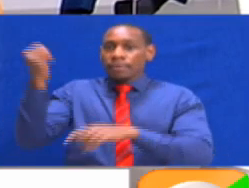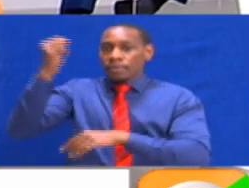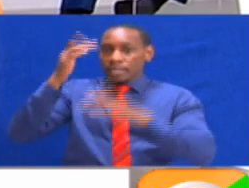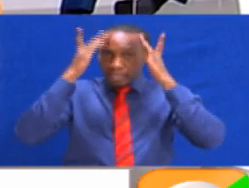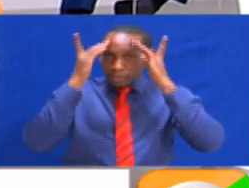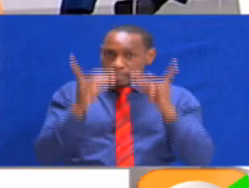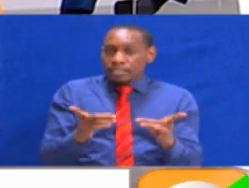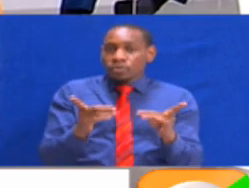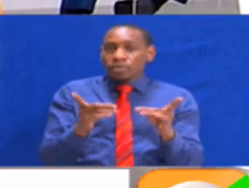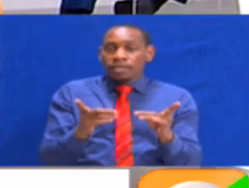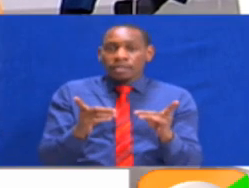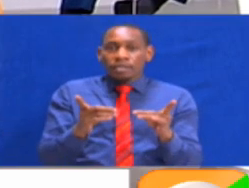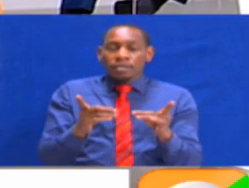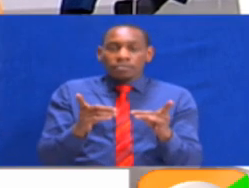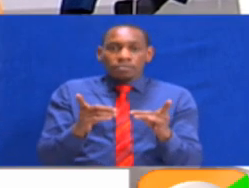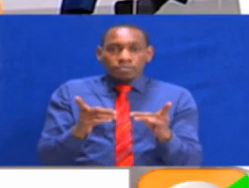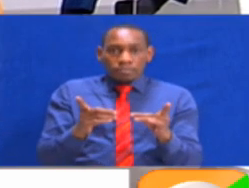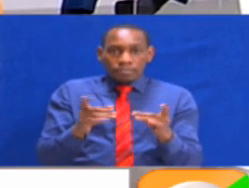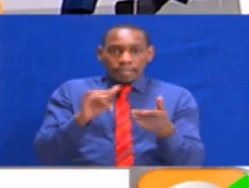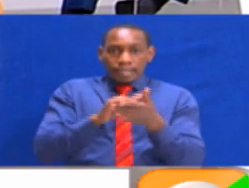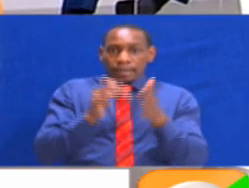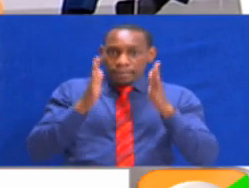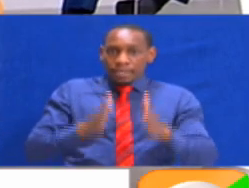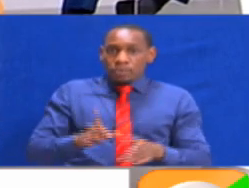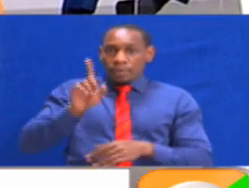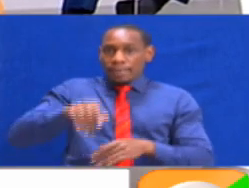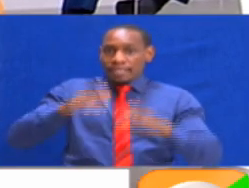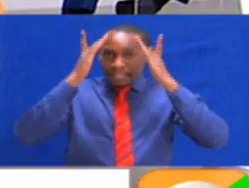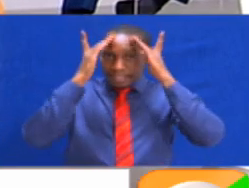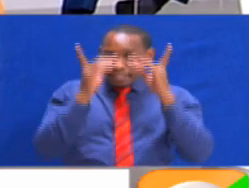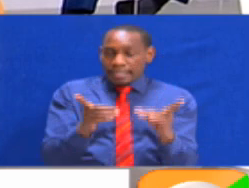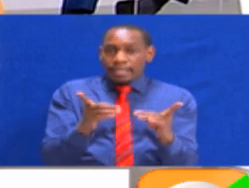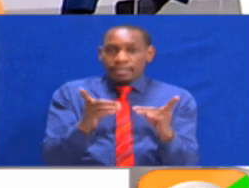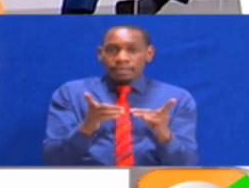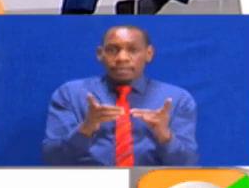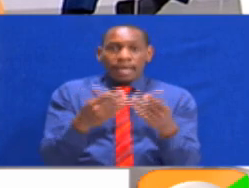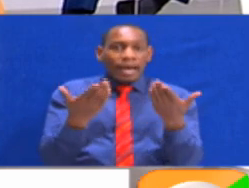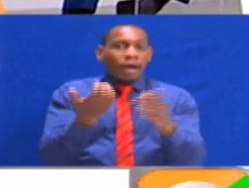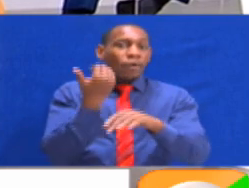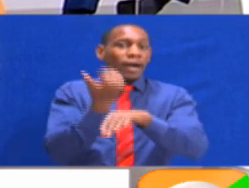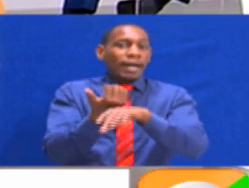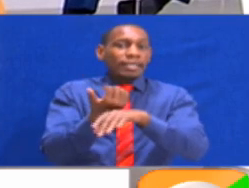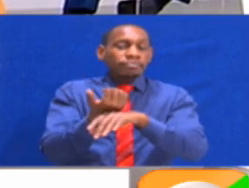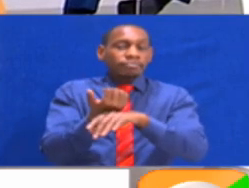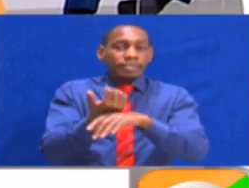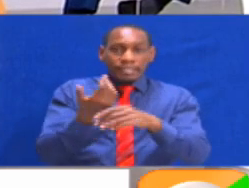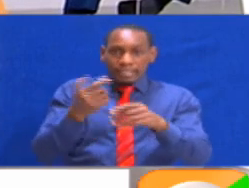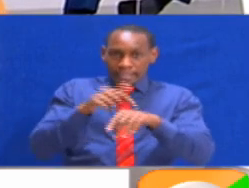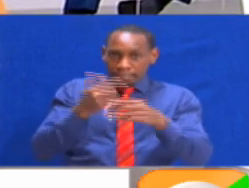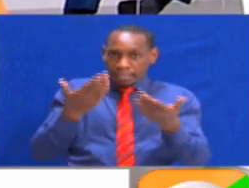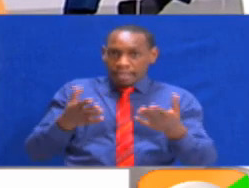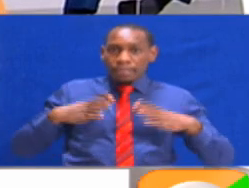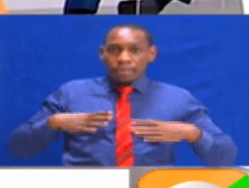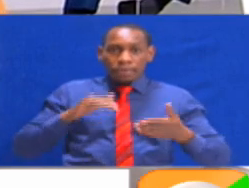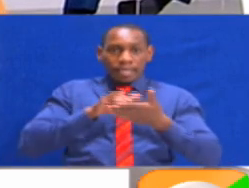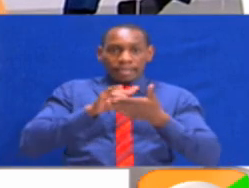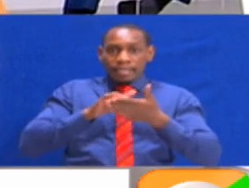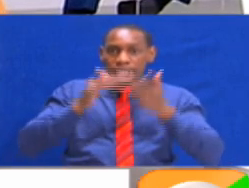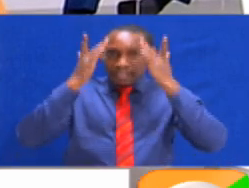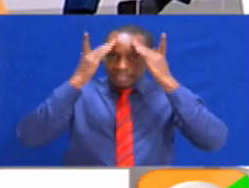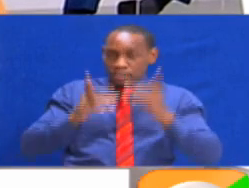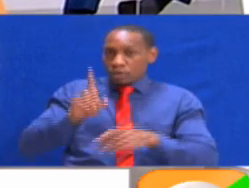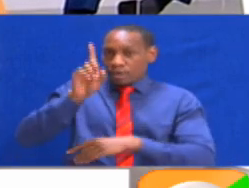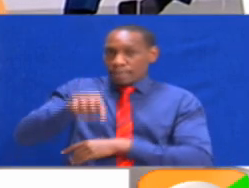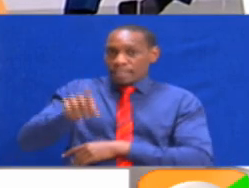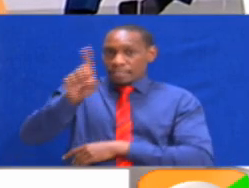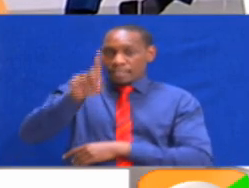decision that someone will have to make. How difficult is this right now for the people making the decisions?